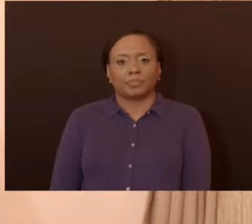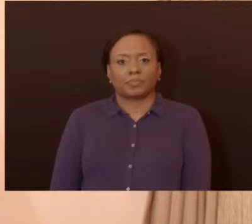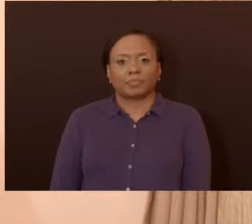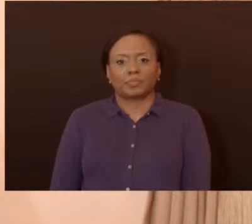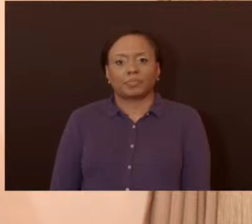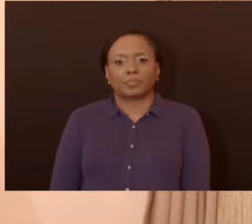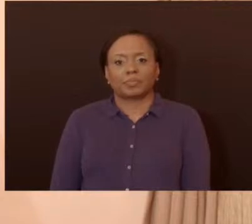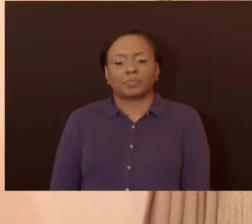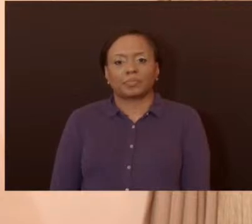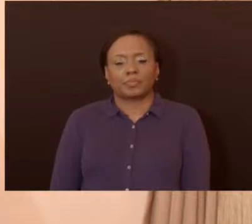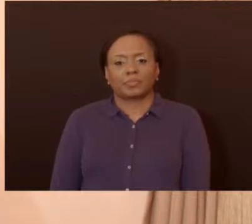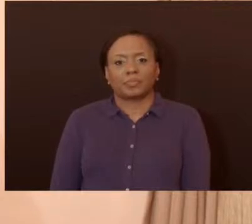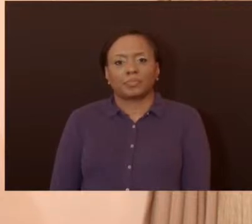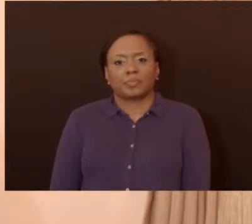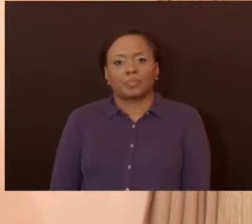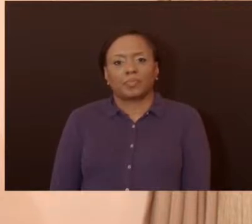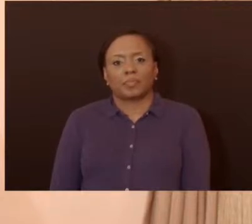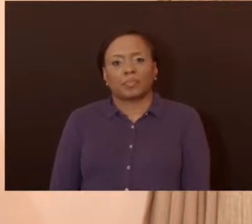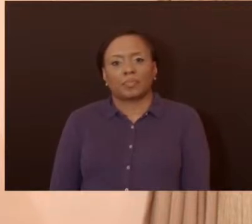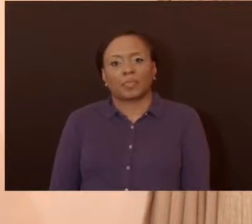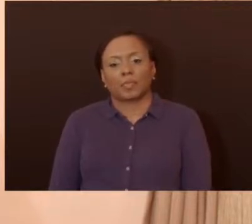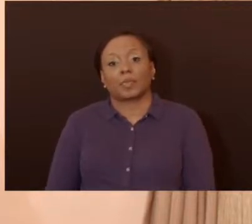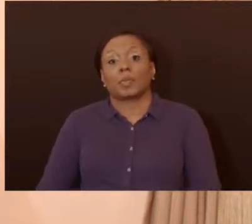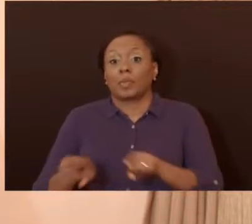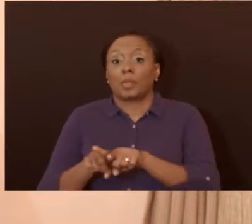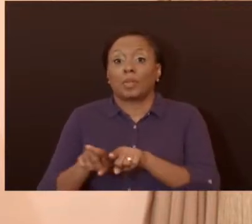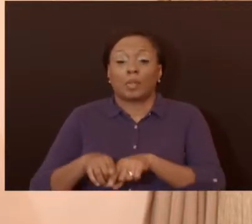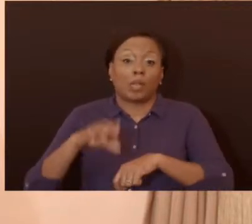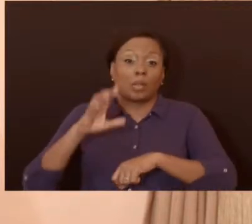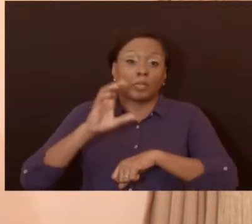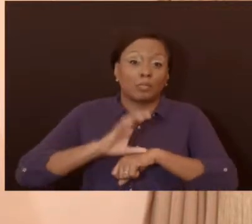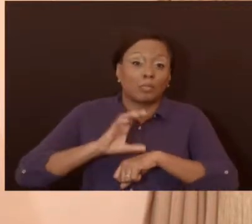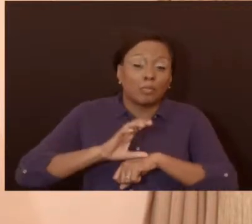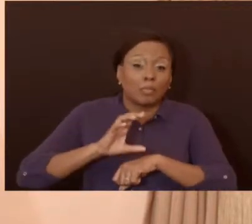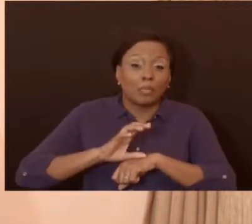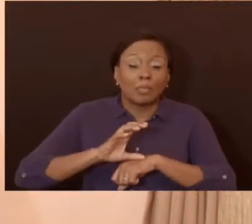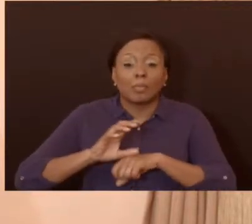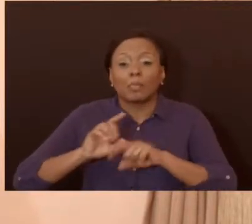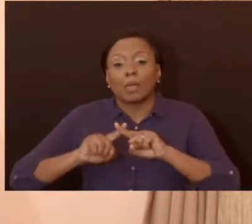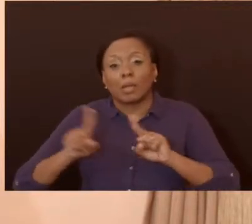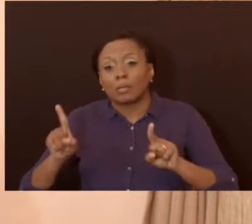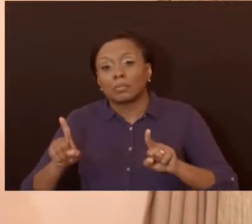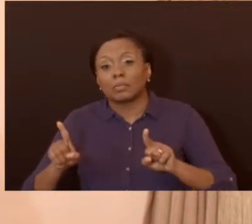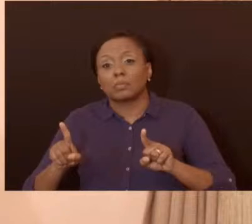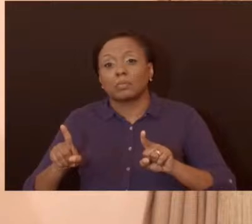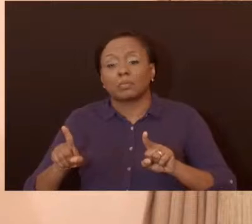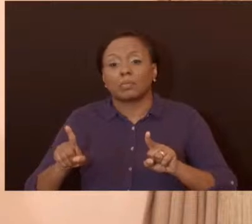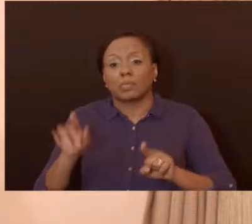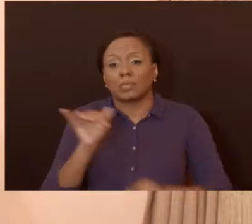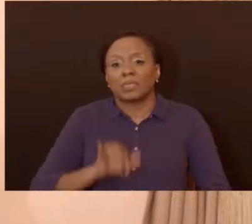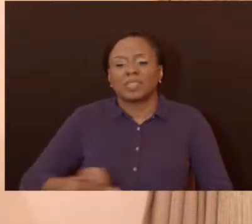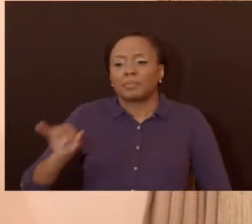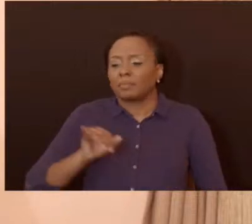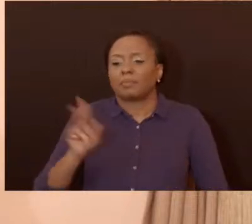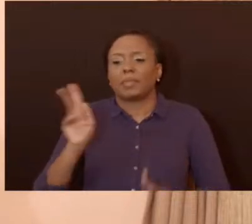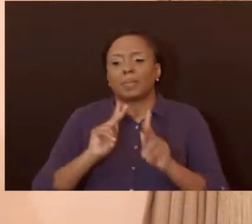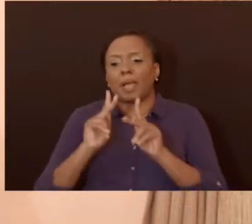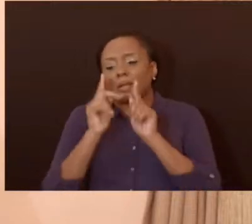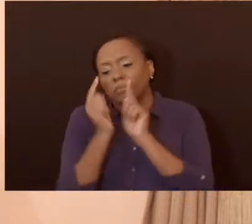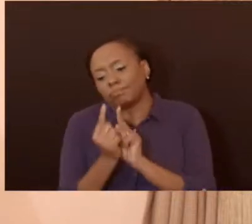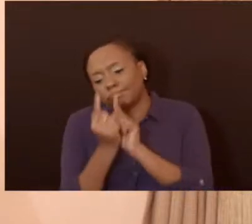having issues with churches, and this has to do with the same issue: close